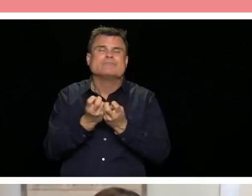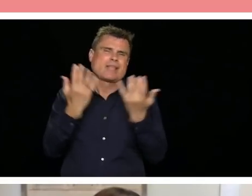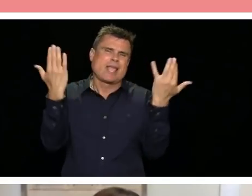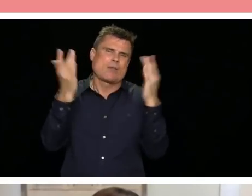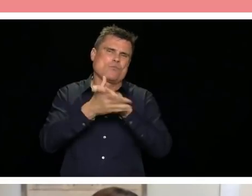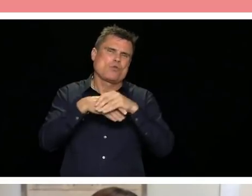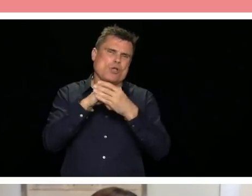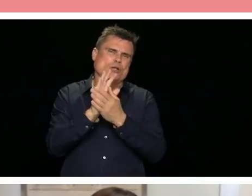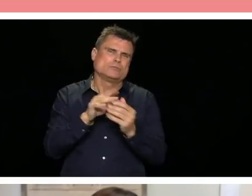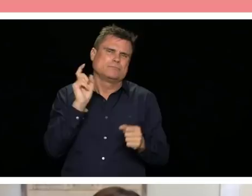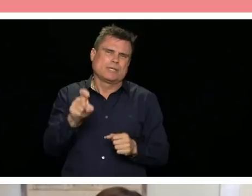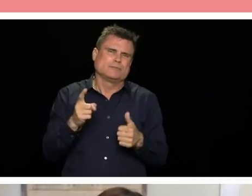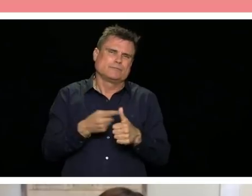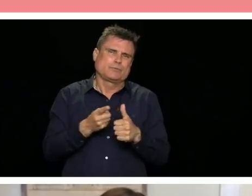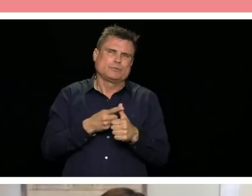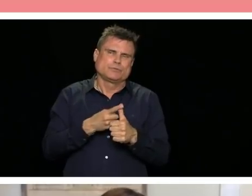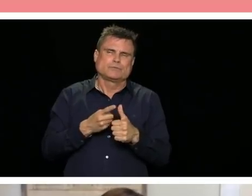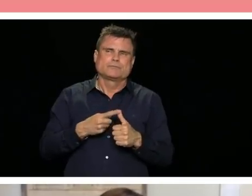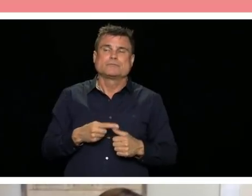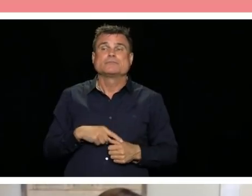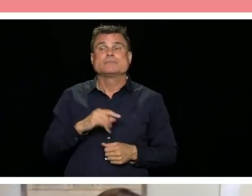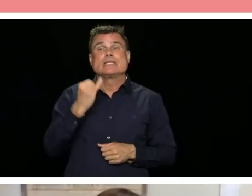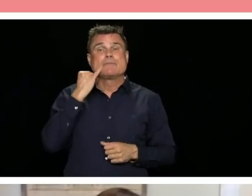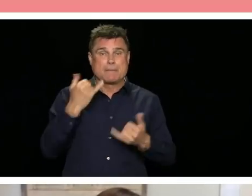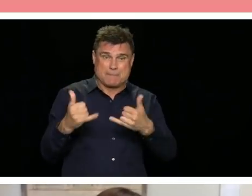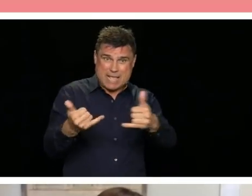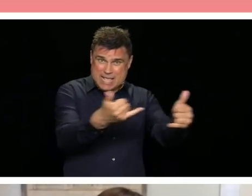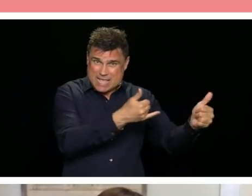different. But I think